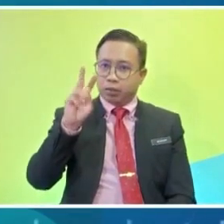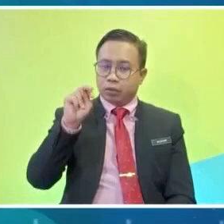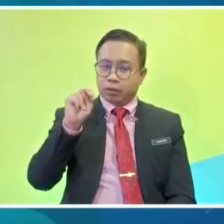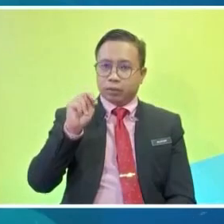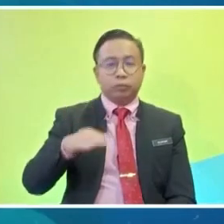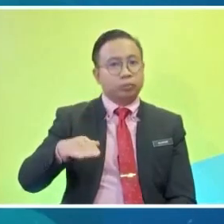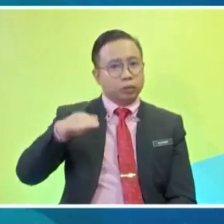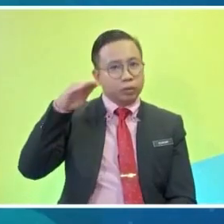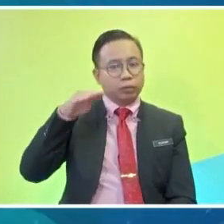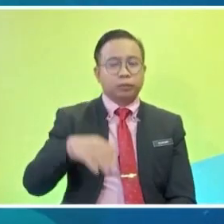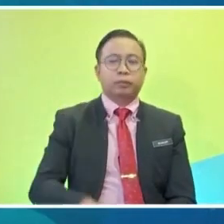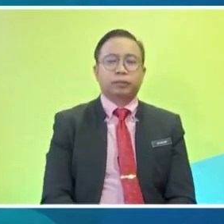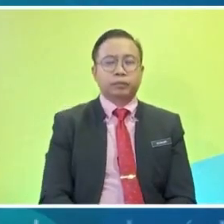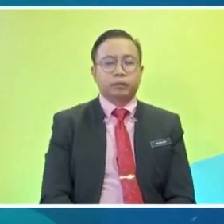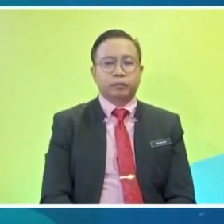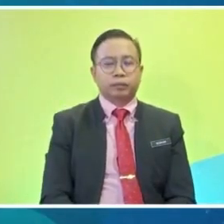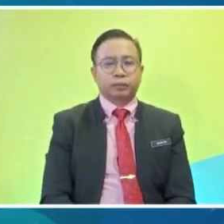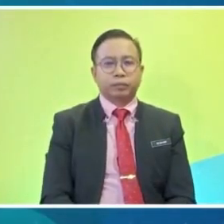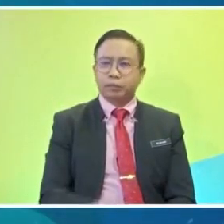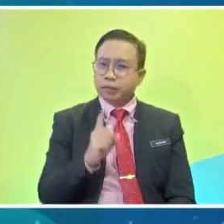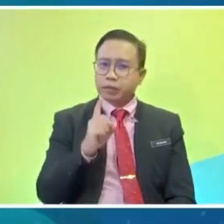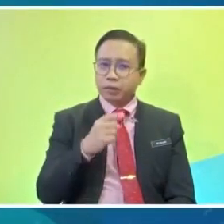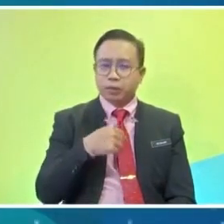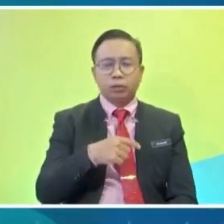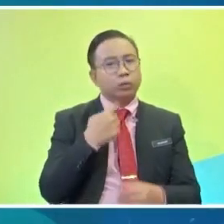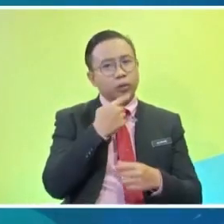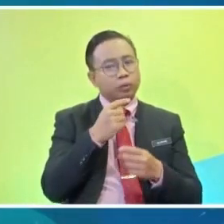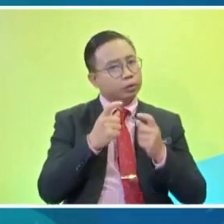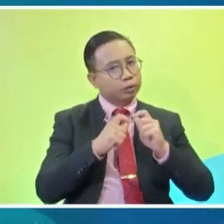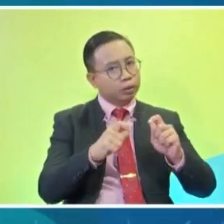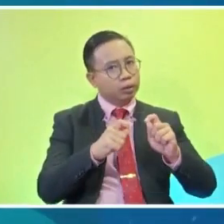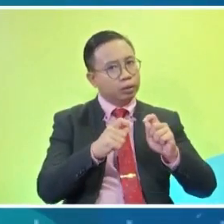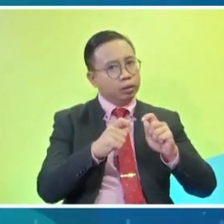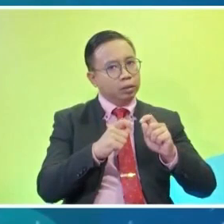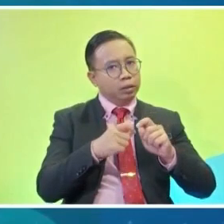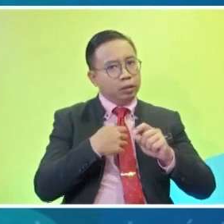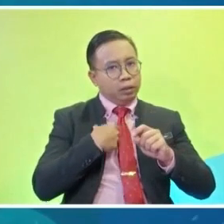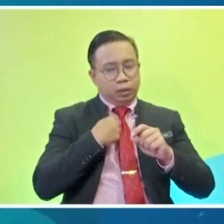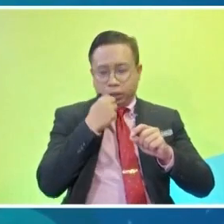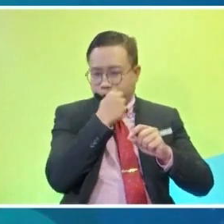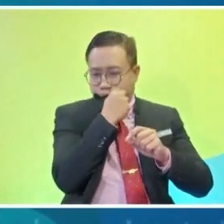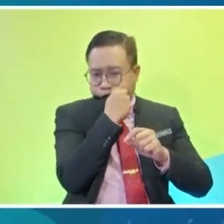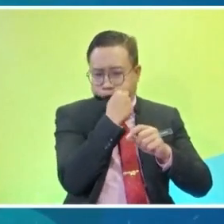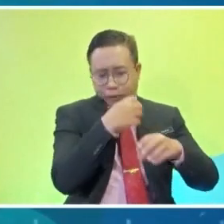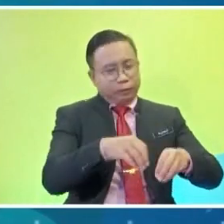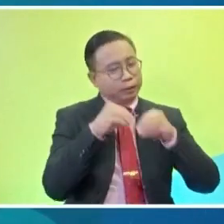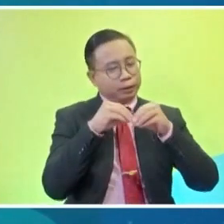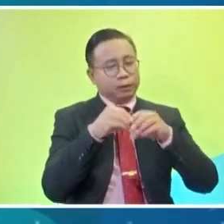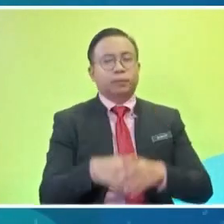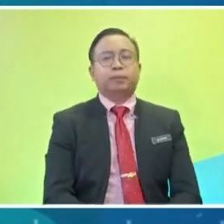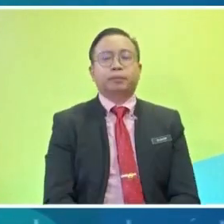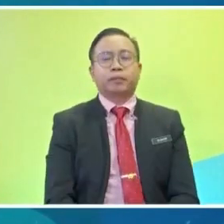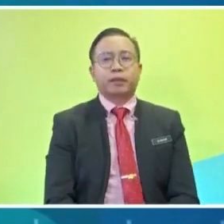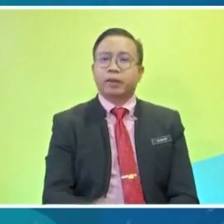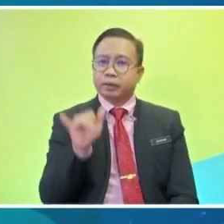grew, grown. Very well done. Okay, one more. Who would like to try this one? Harvest, harvested. What is the past participle?